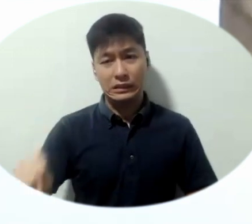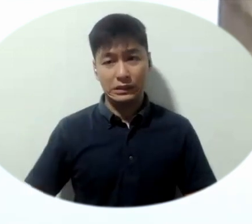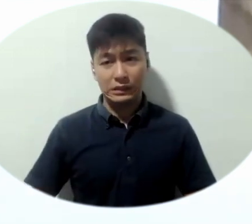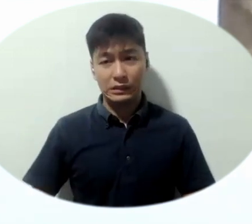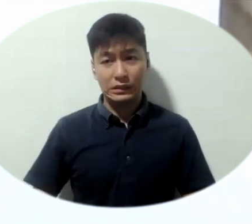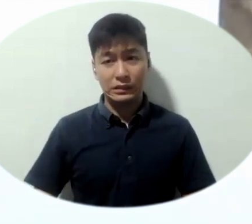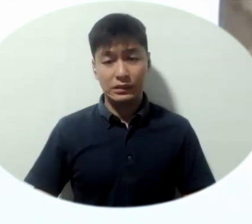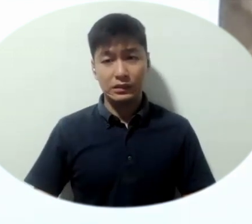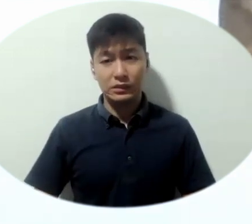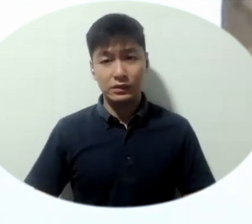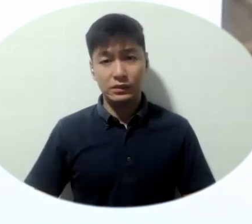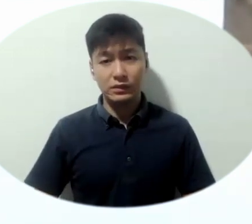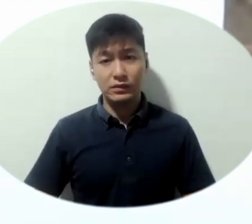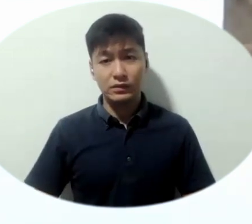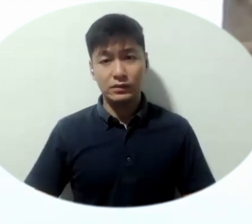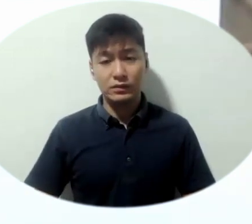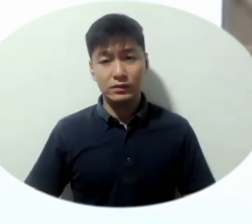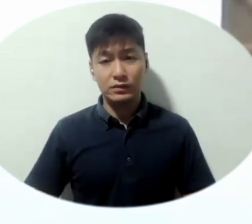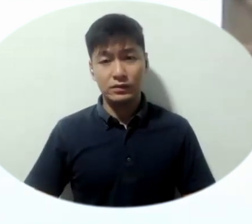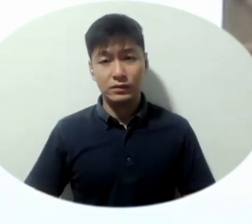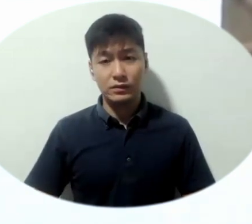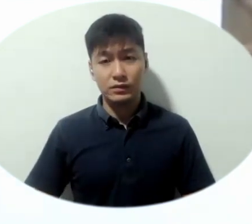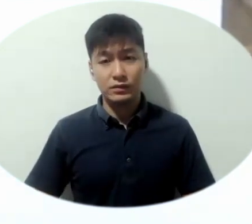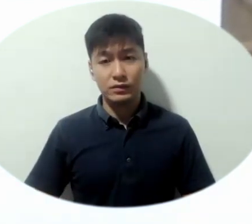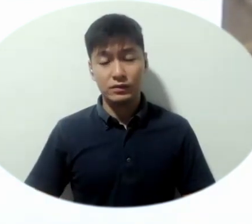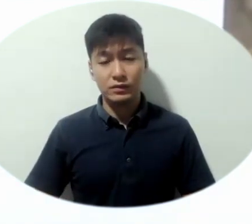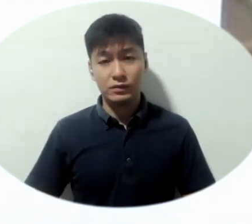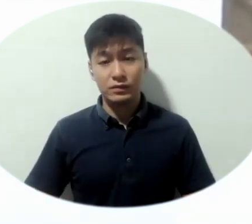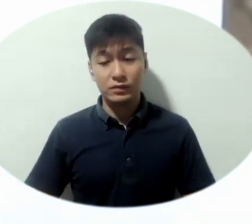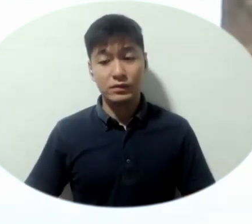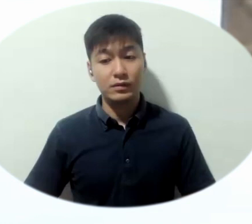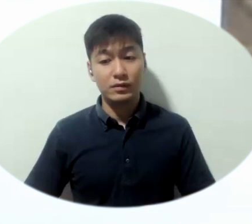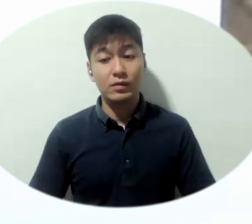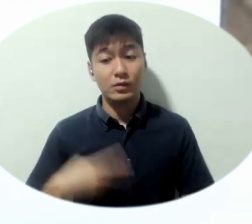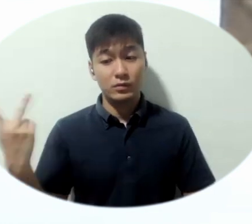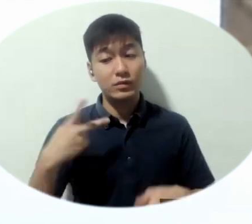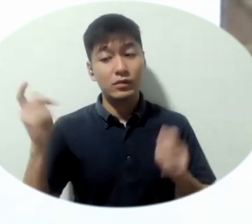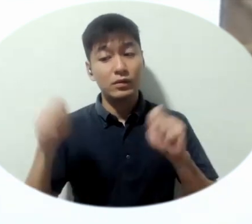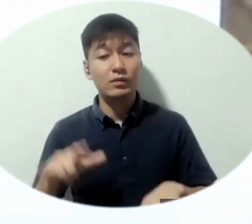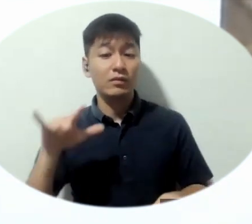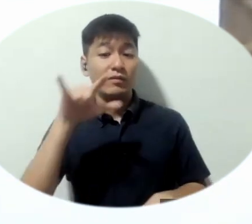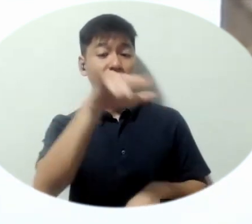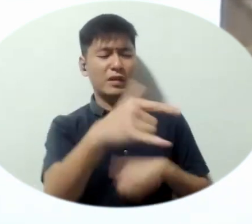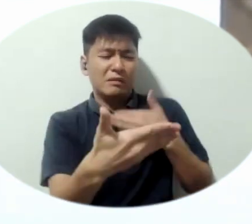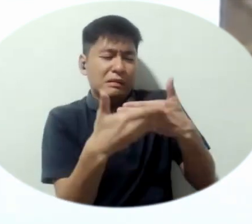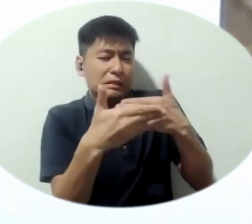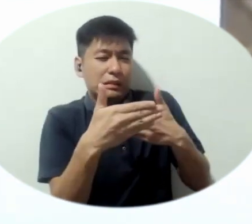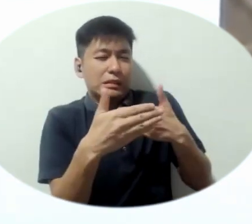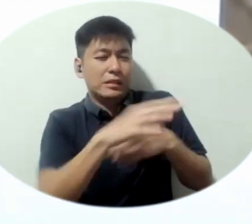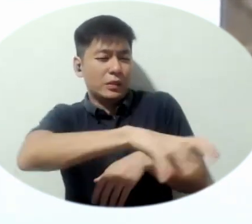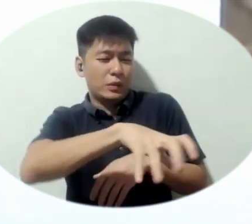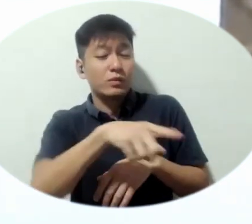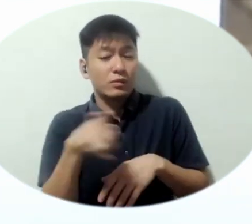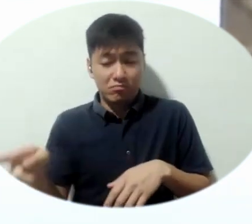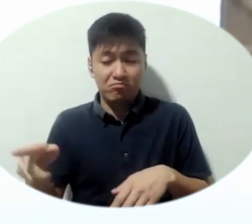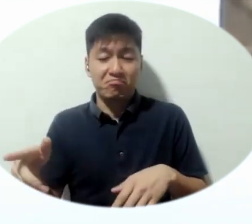that we had a chance to travel to a nearby Arab country. And she was feeling better, of course,